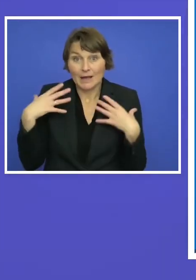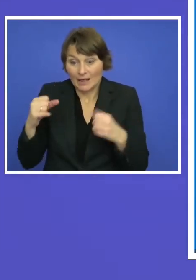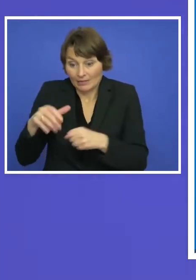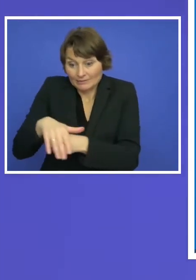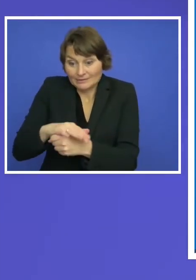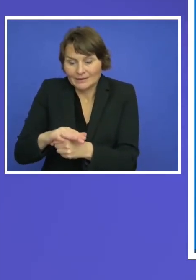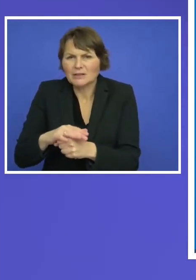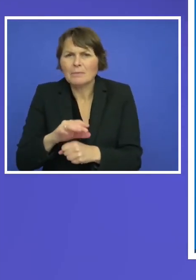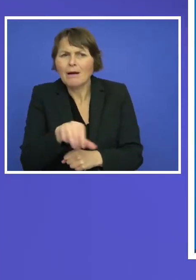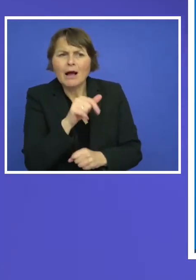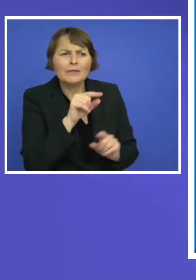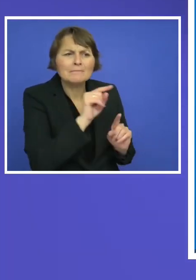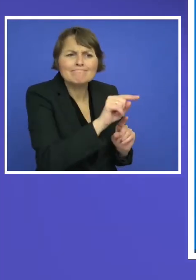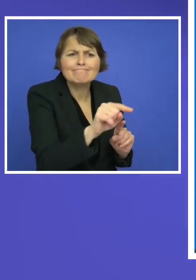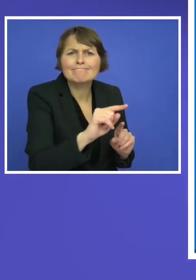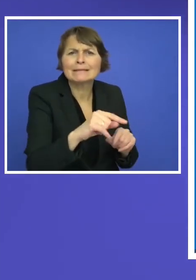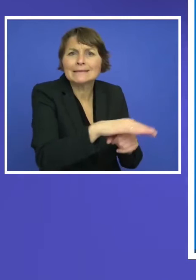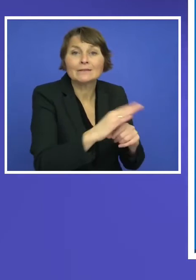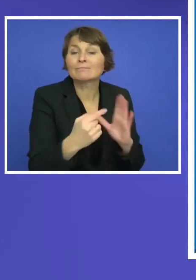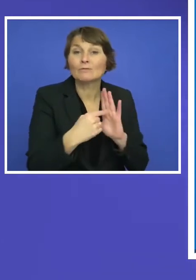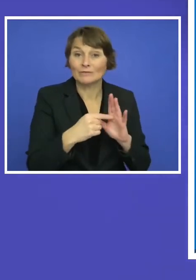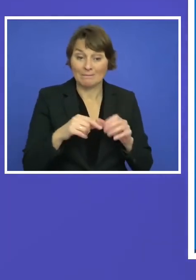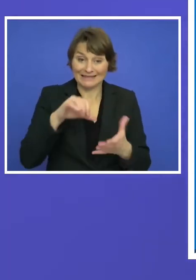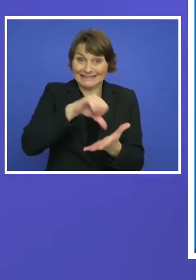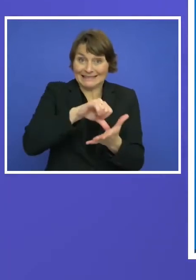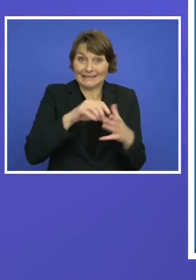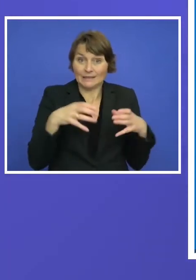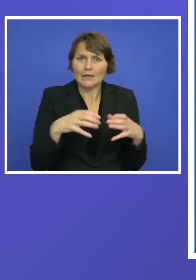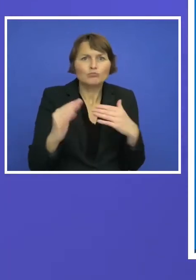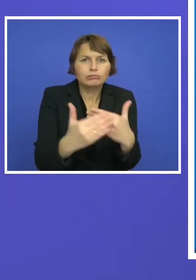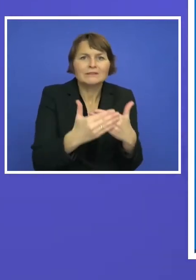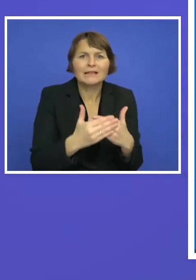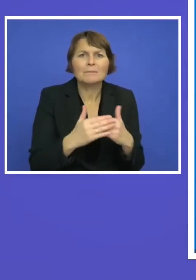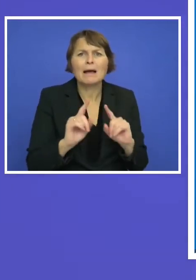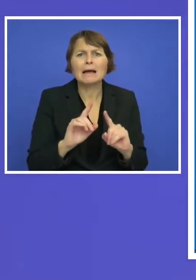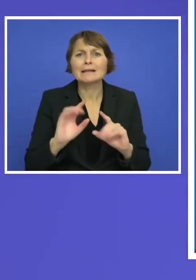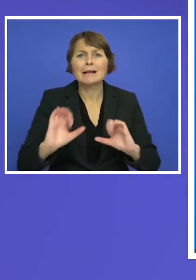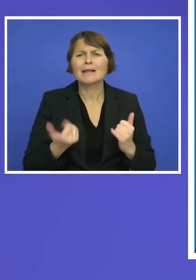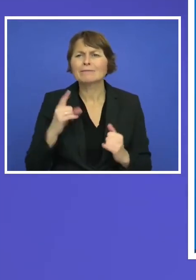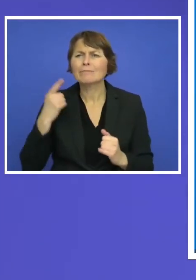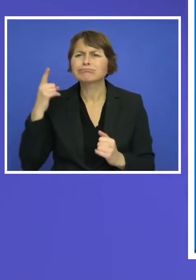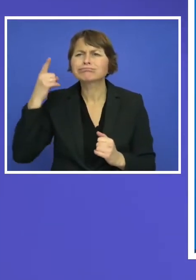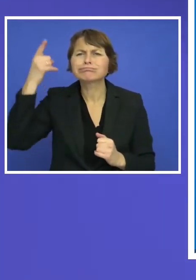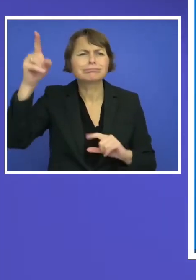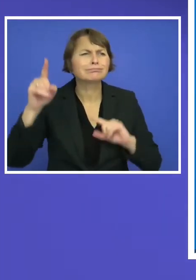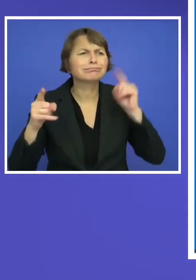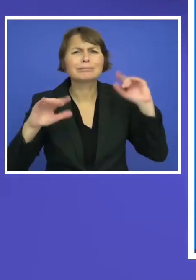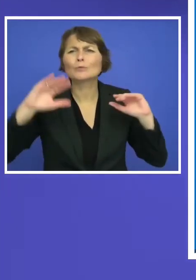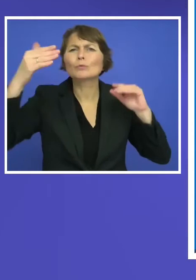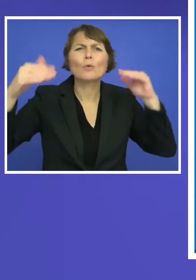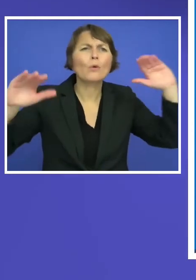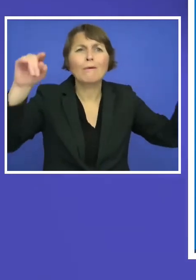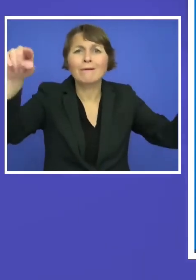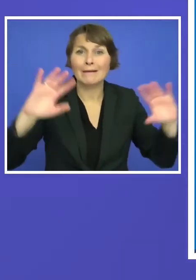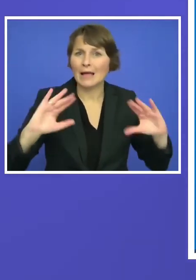are protected in the rural areas? How do we make sure that they are protected in the poorer communities in terms